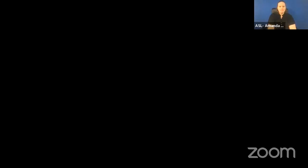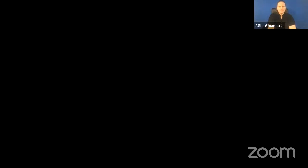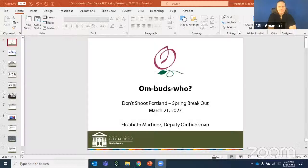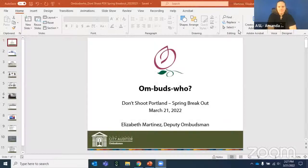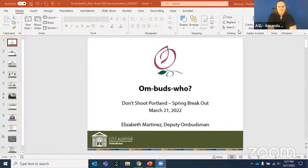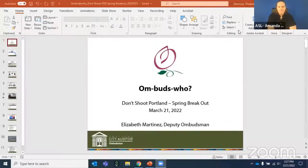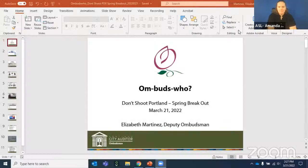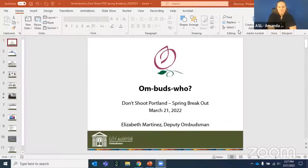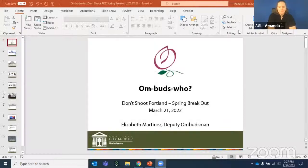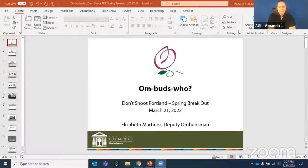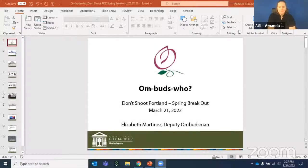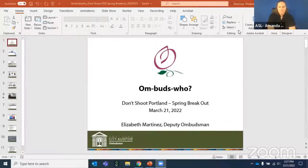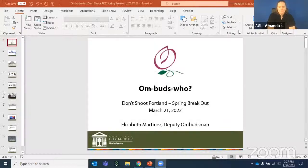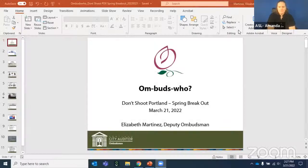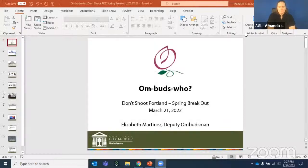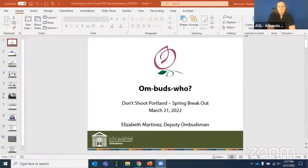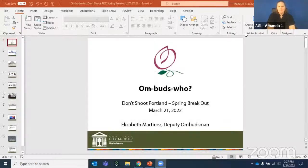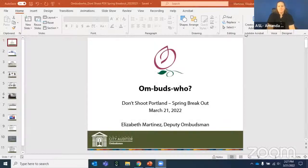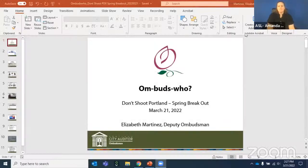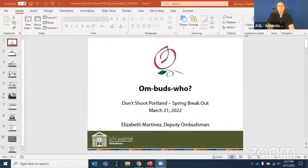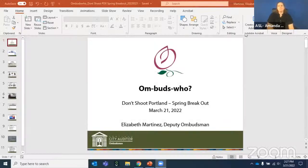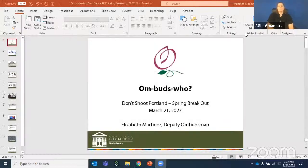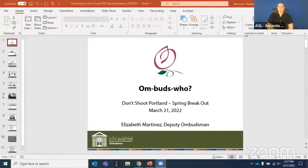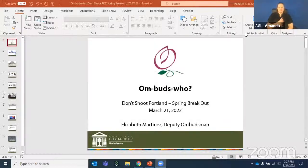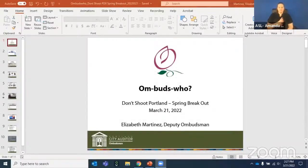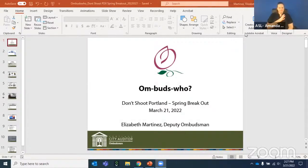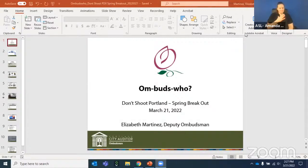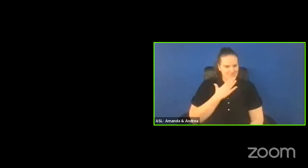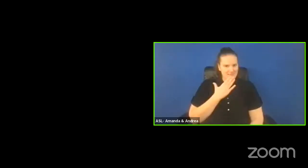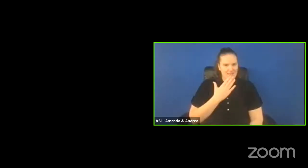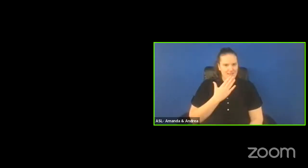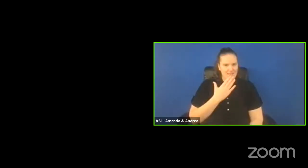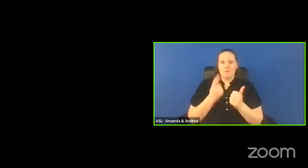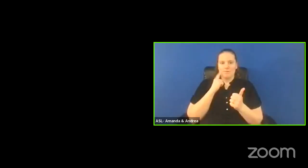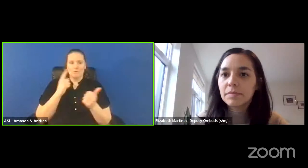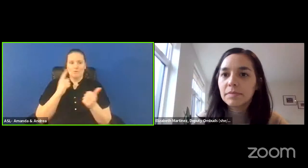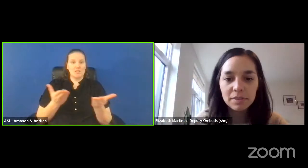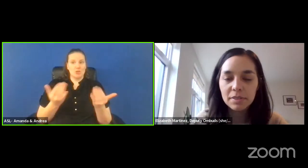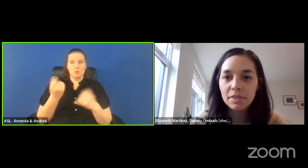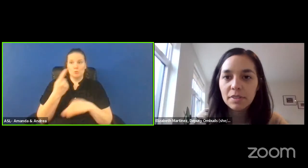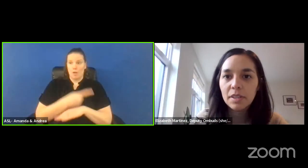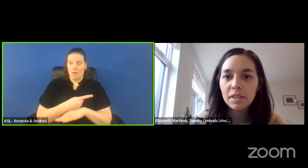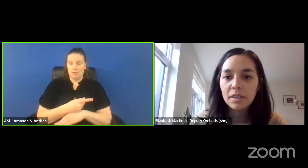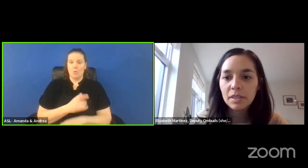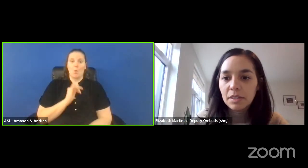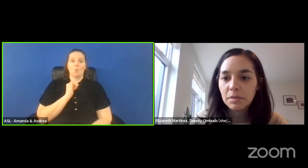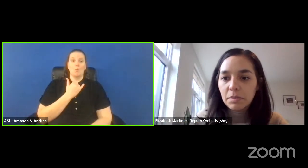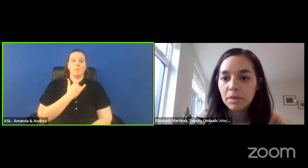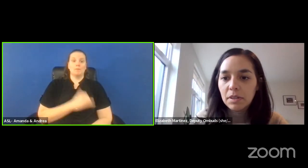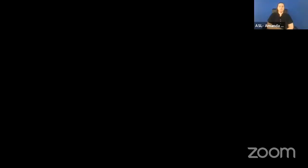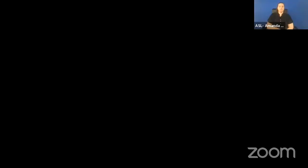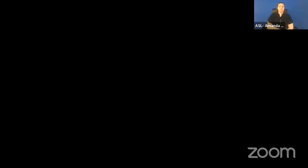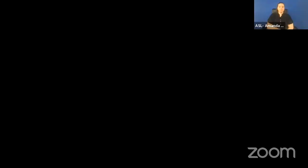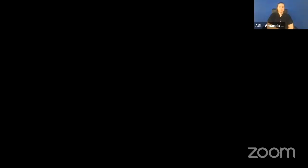So thanks everyone for being here today. Oops.